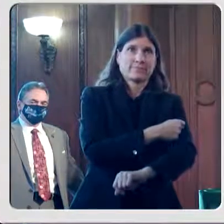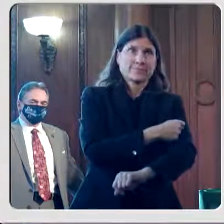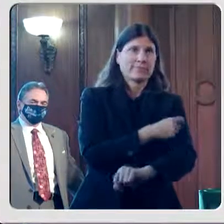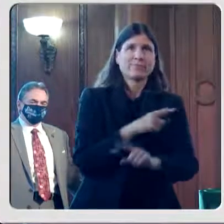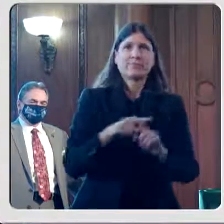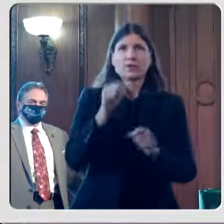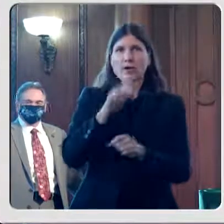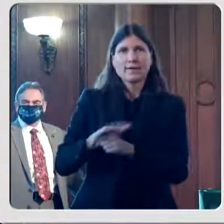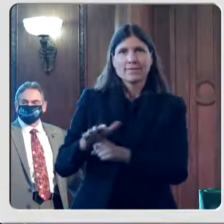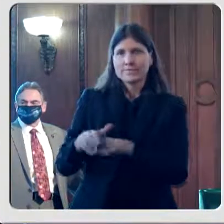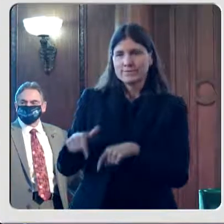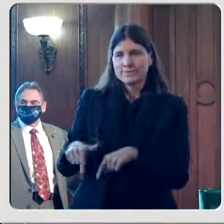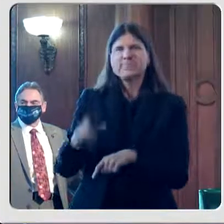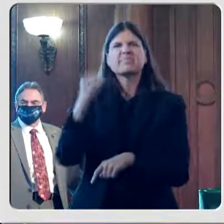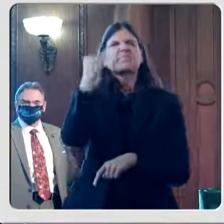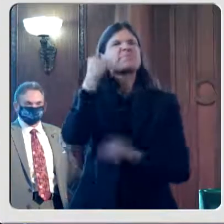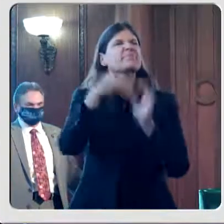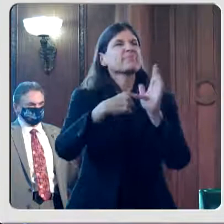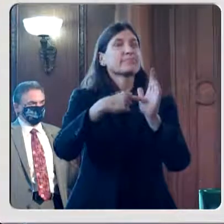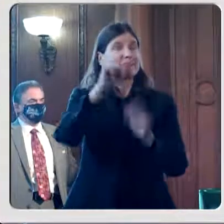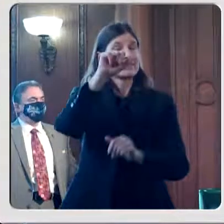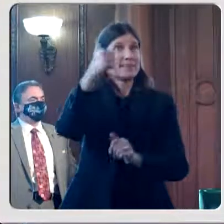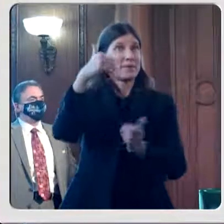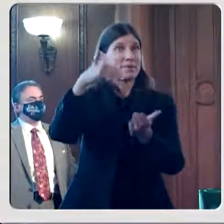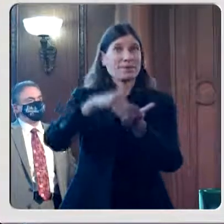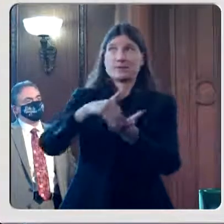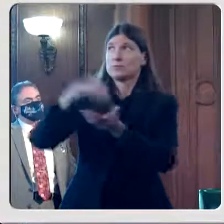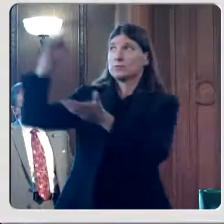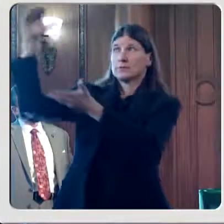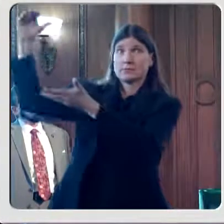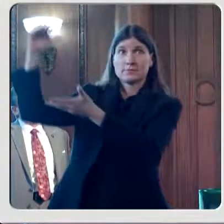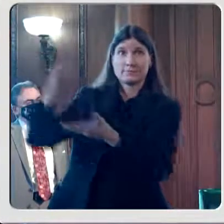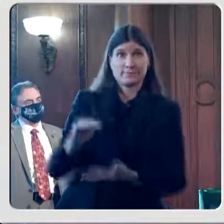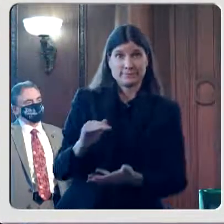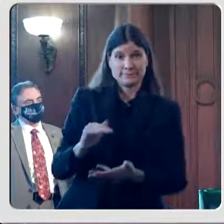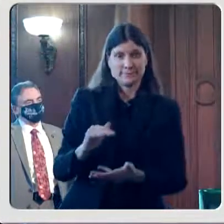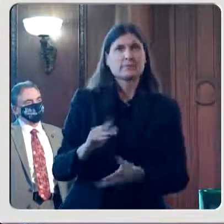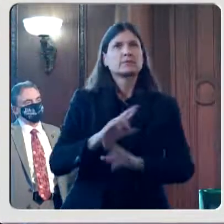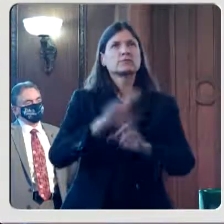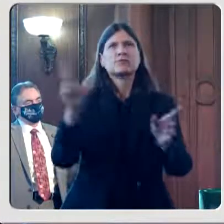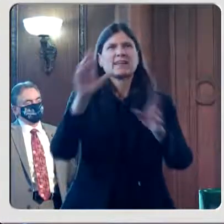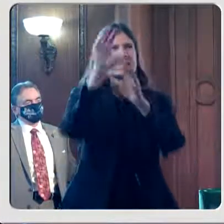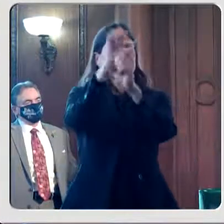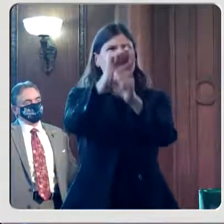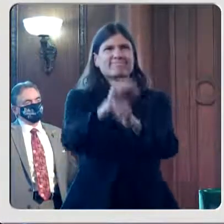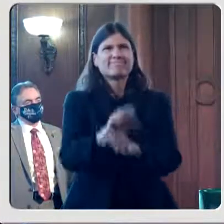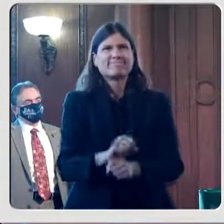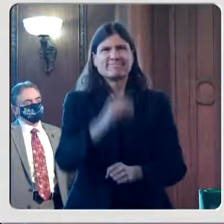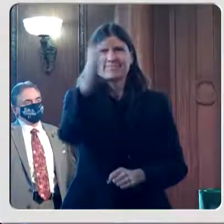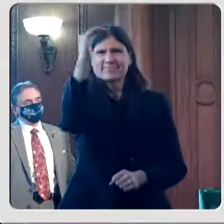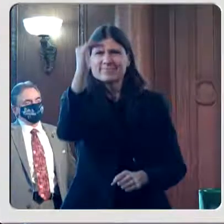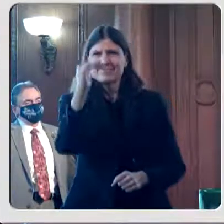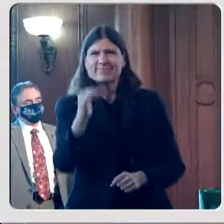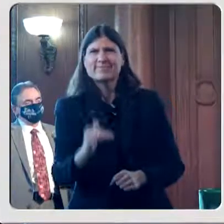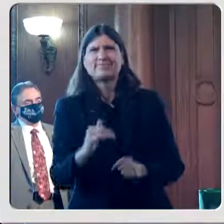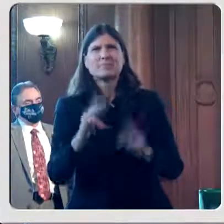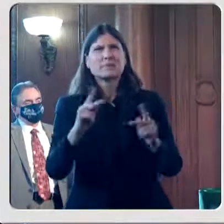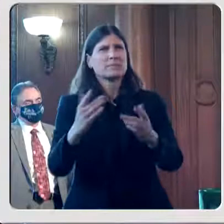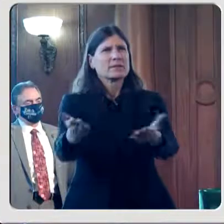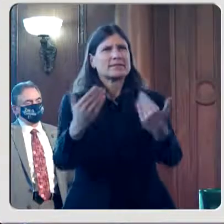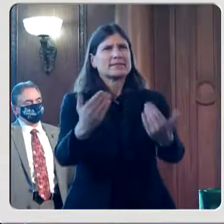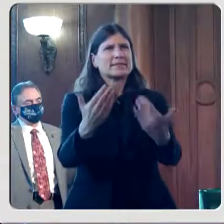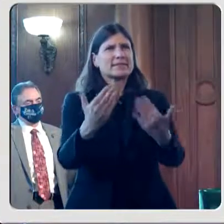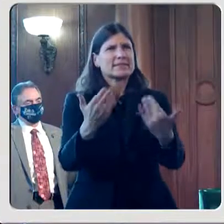the next 4 weeks or 6 weeks, we could really do a lot of creative things because we're planning a number of new